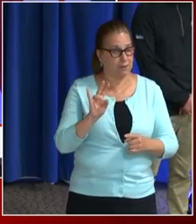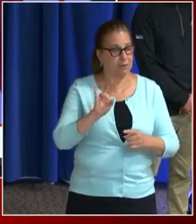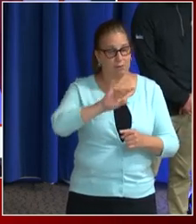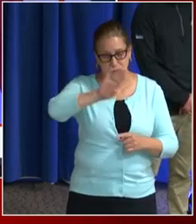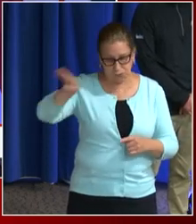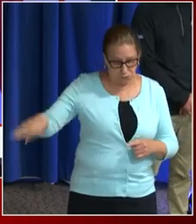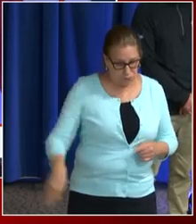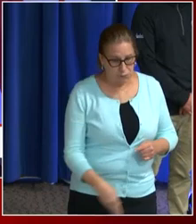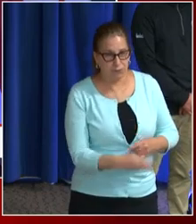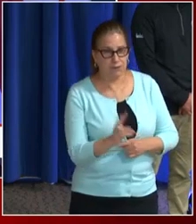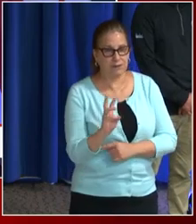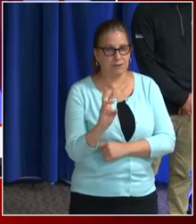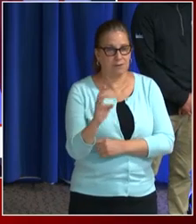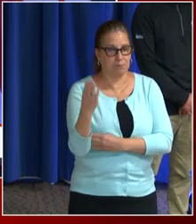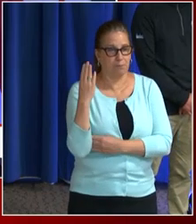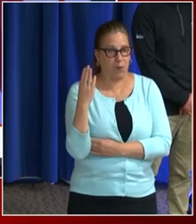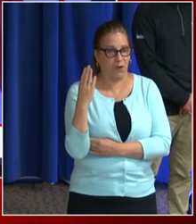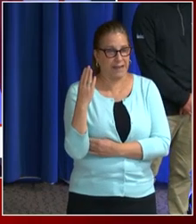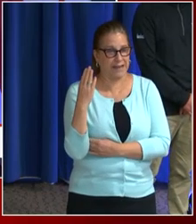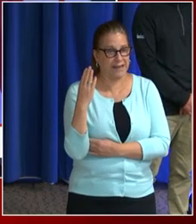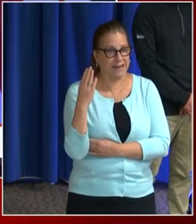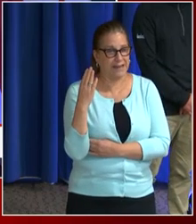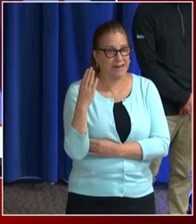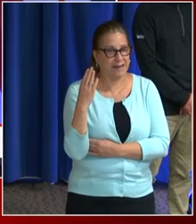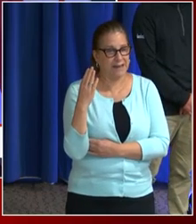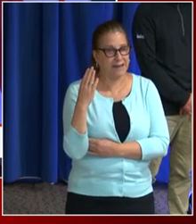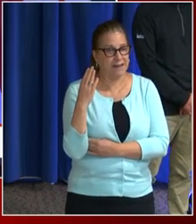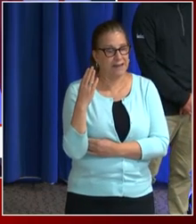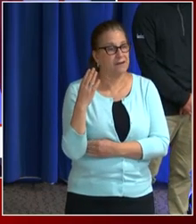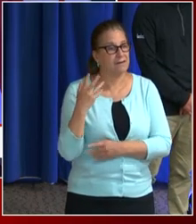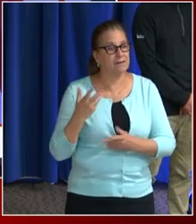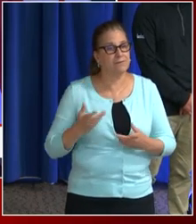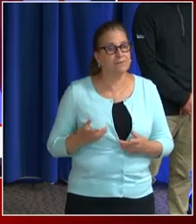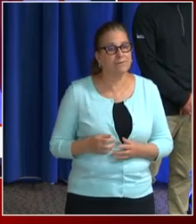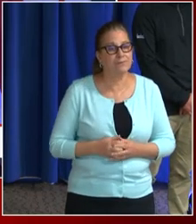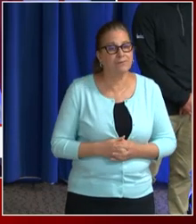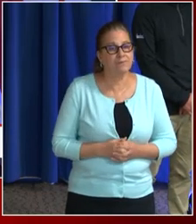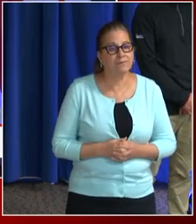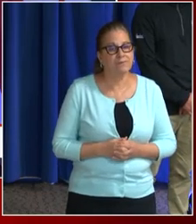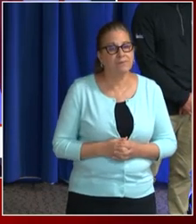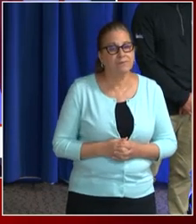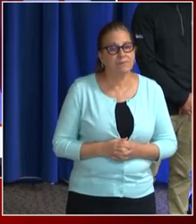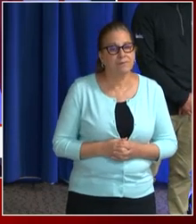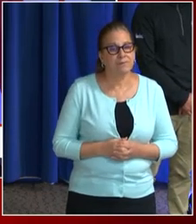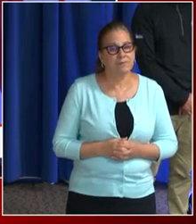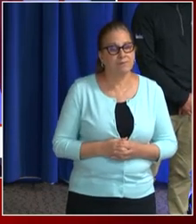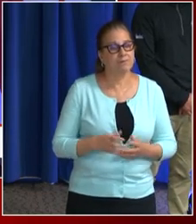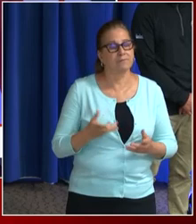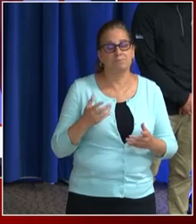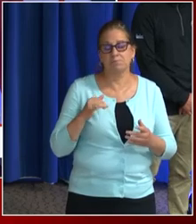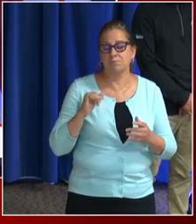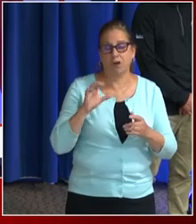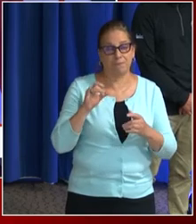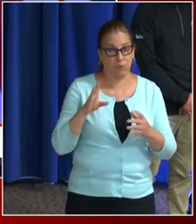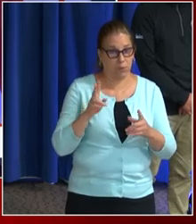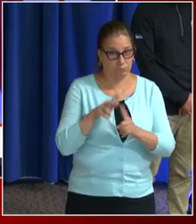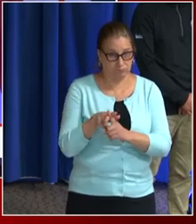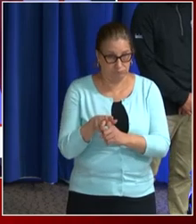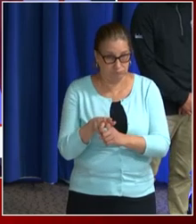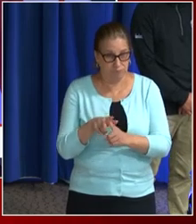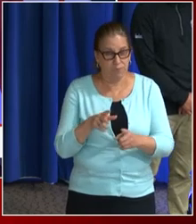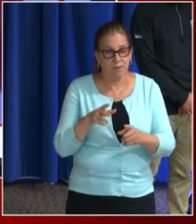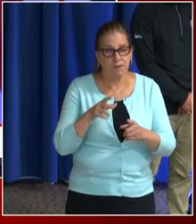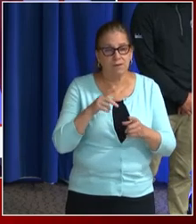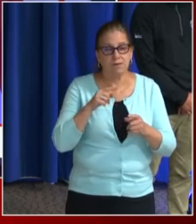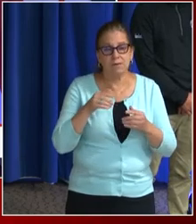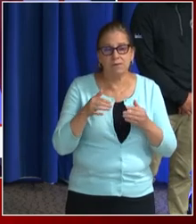The next incident of significance was at around 7:20 p.m. In the area of 17th and